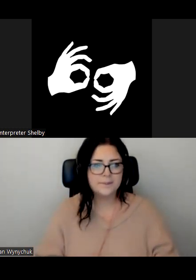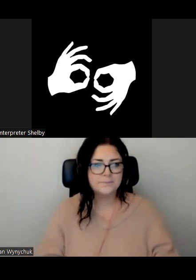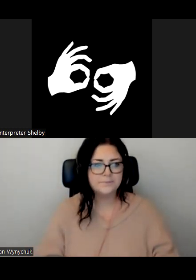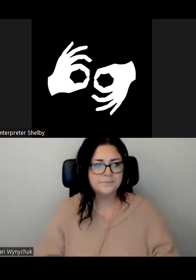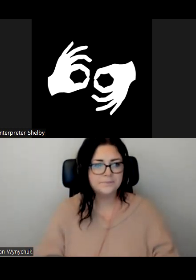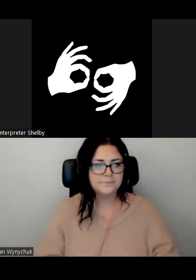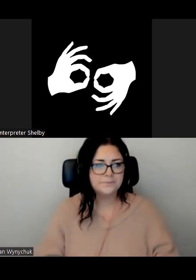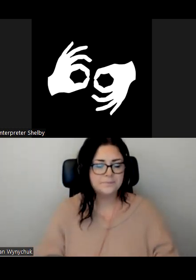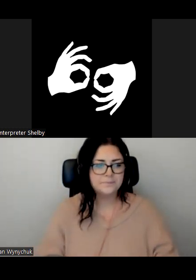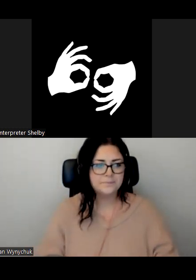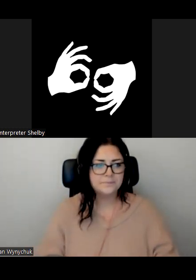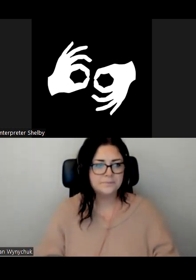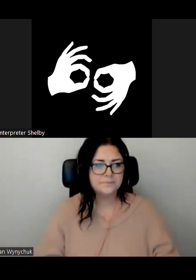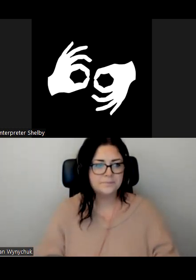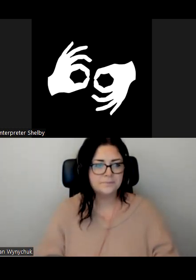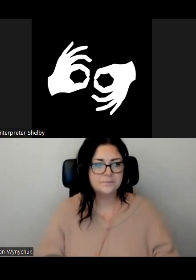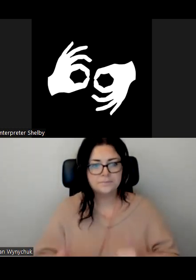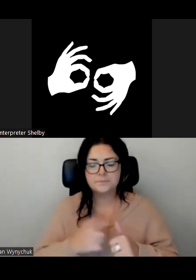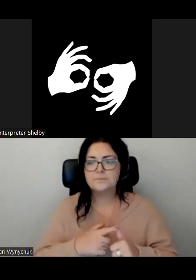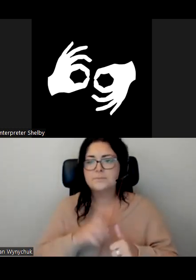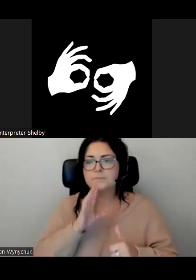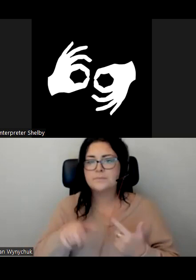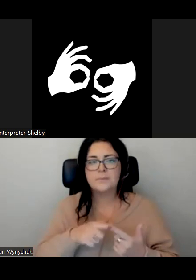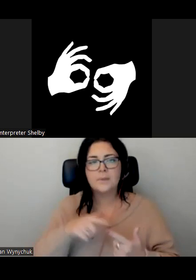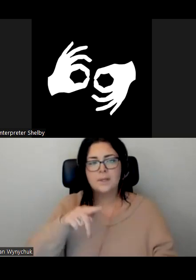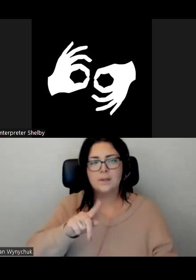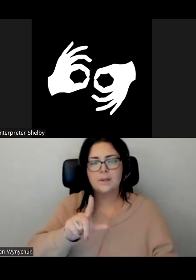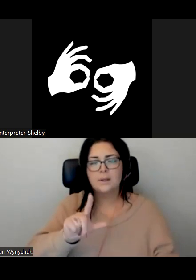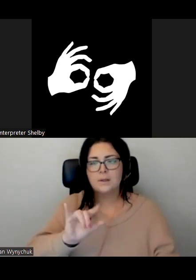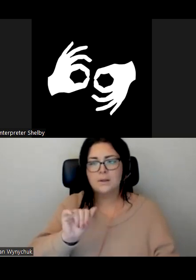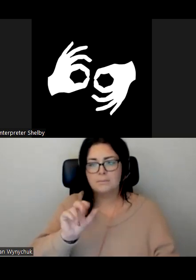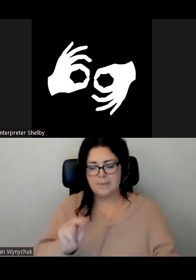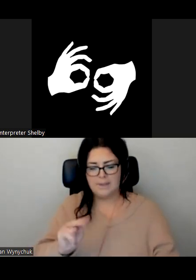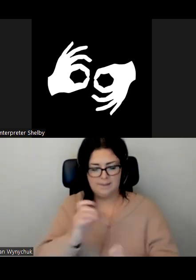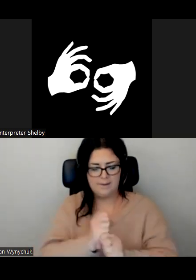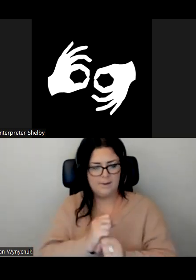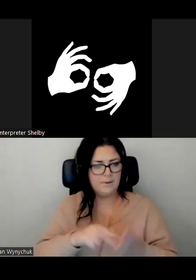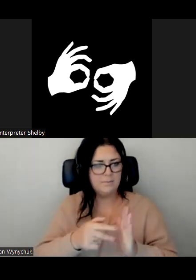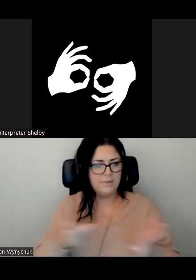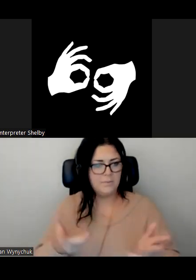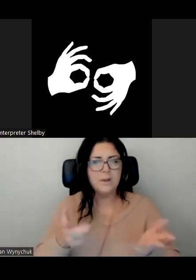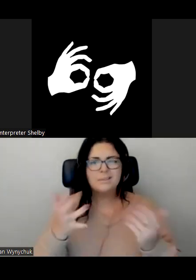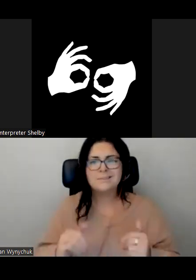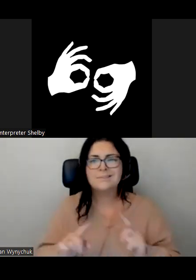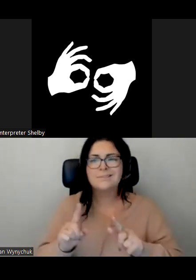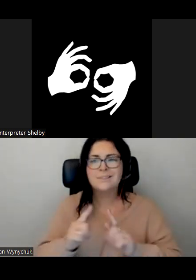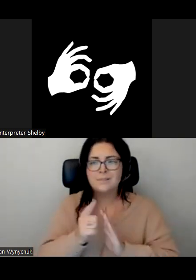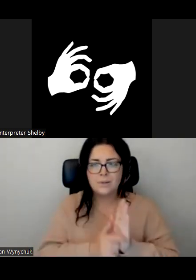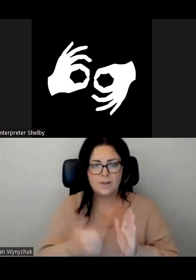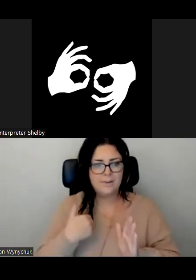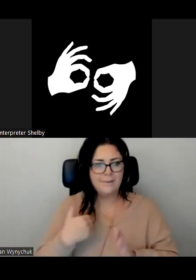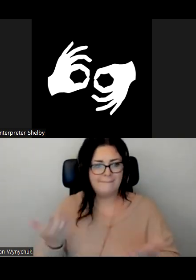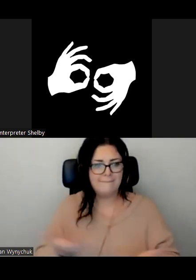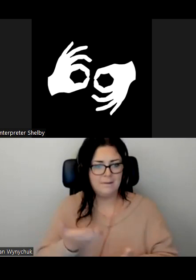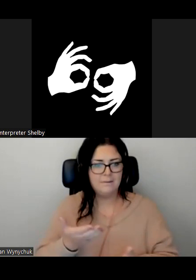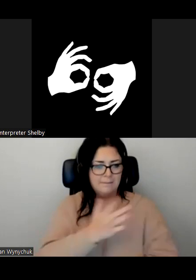And the first thing that we're going to talk about today is what is PLIAN. We're going to talk a little bit about the law in Newfoundland and Labrador.